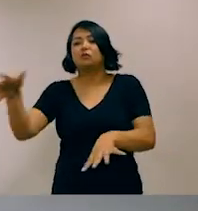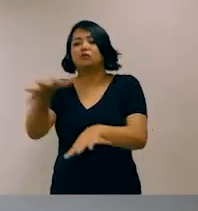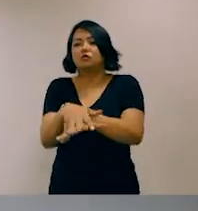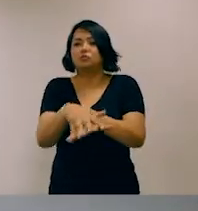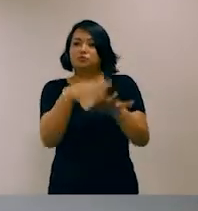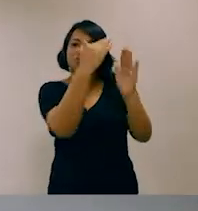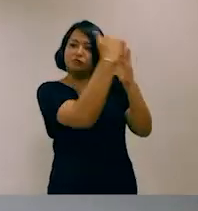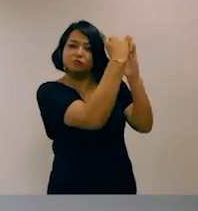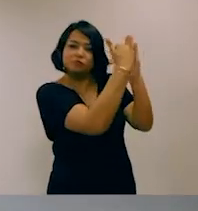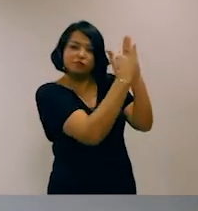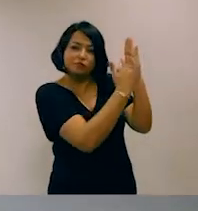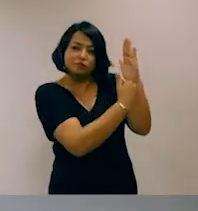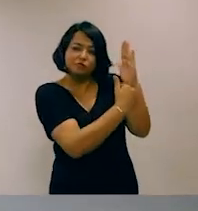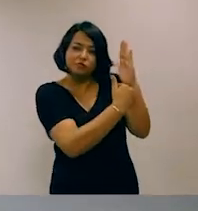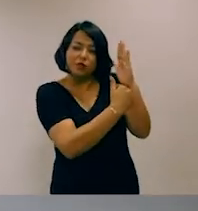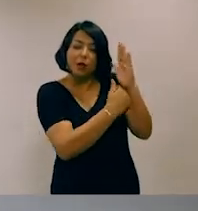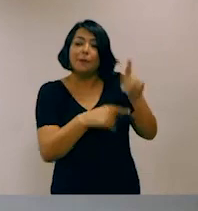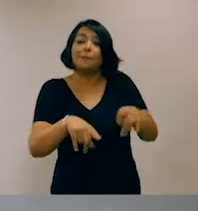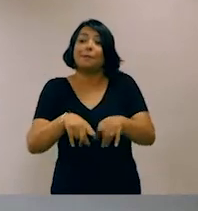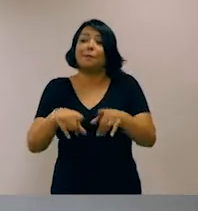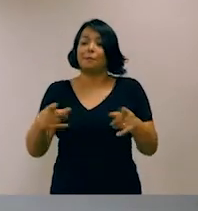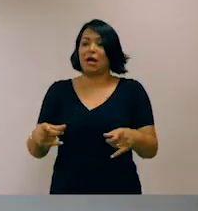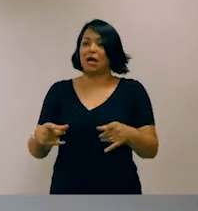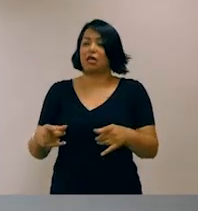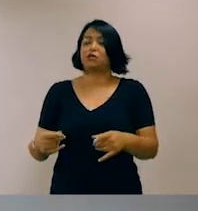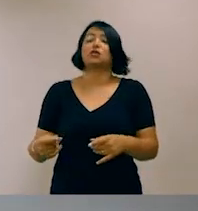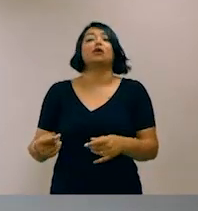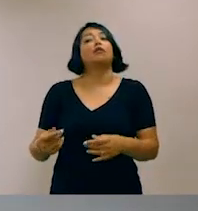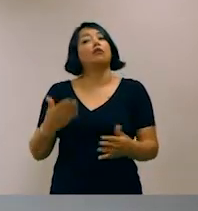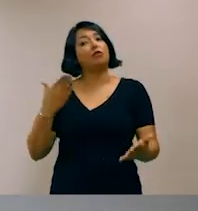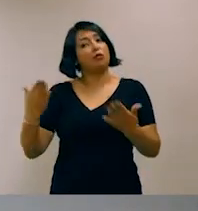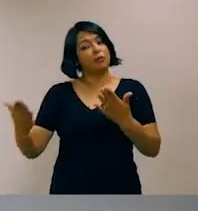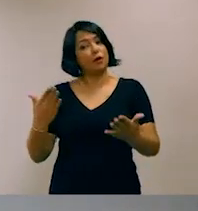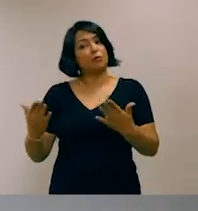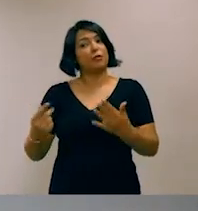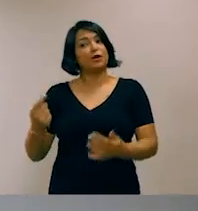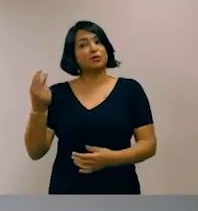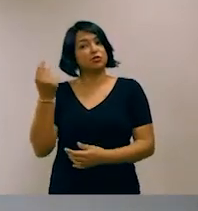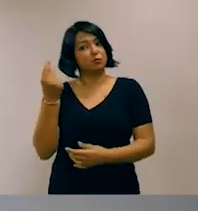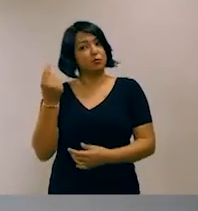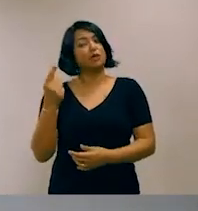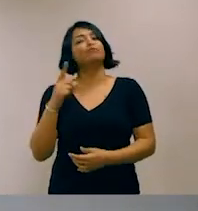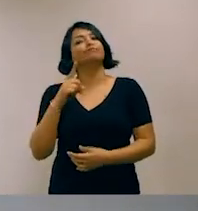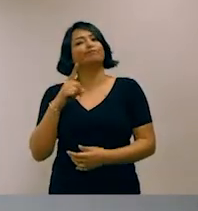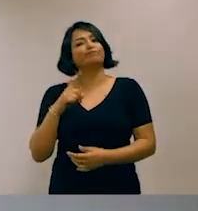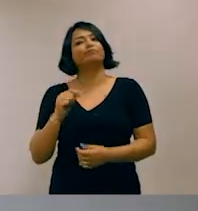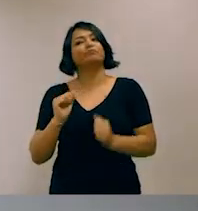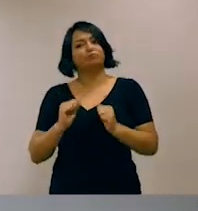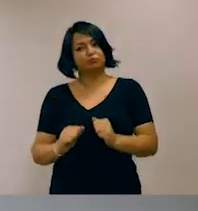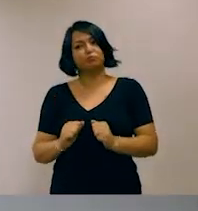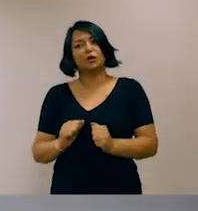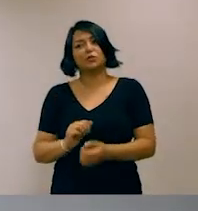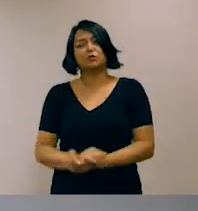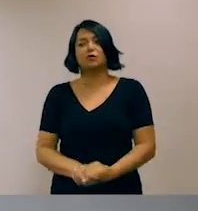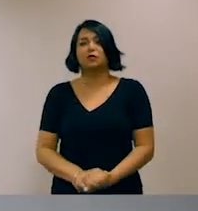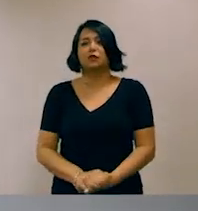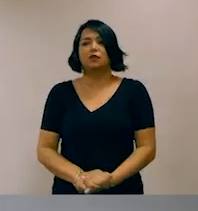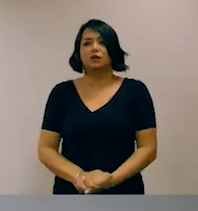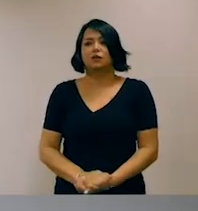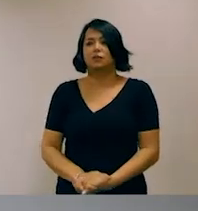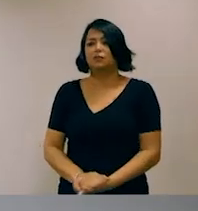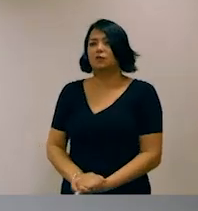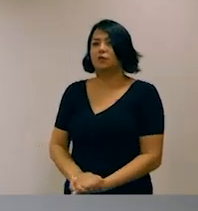category. Now, the level of certainty regarding the price, no. For now, I'm just working in